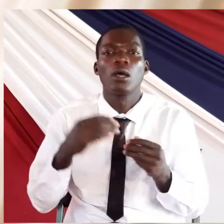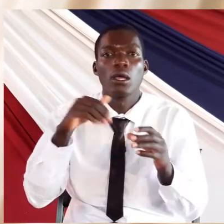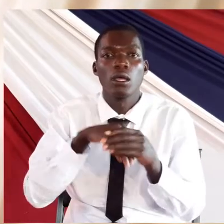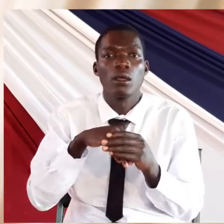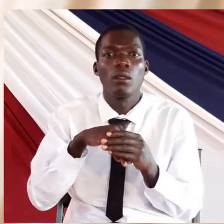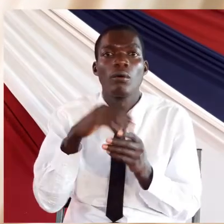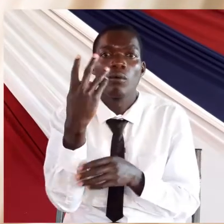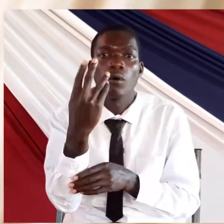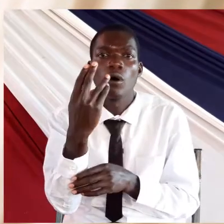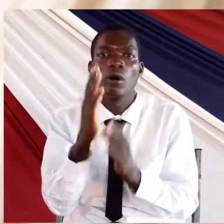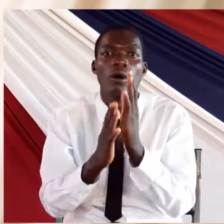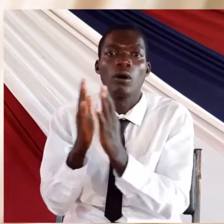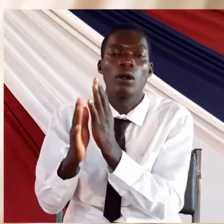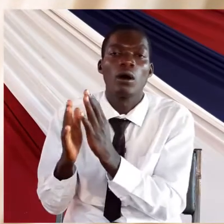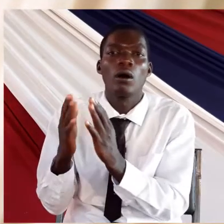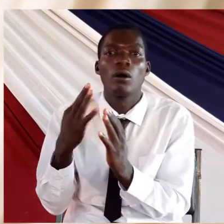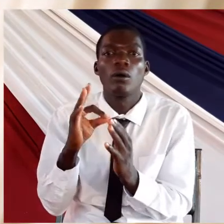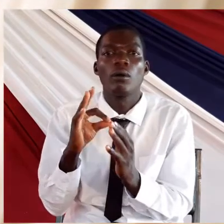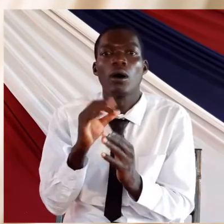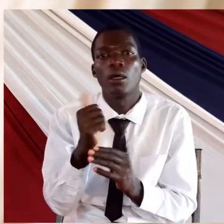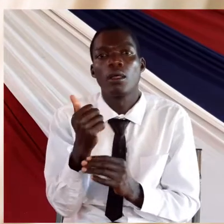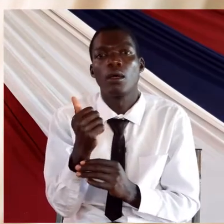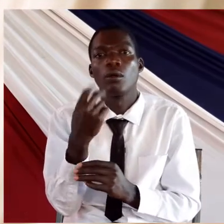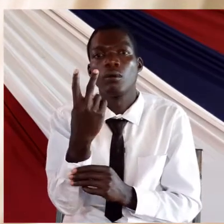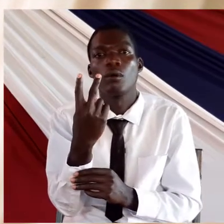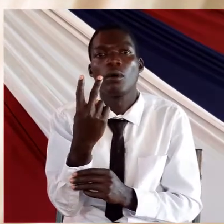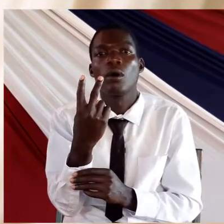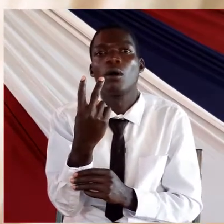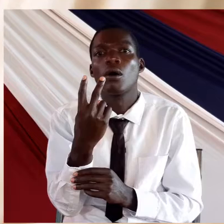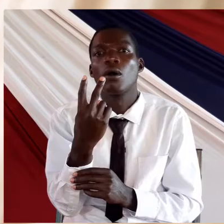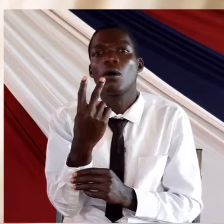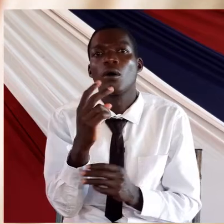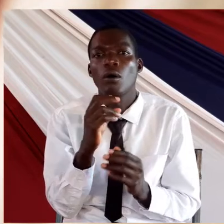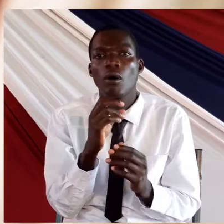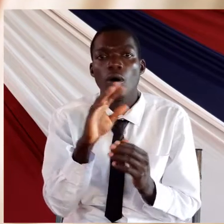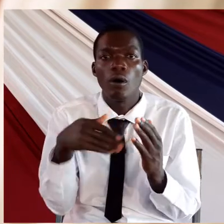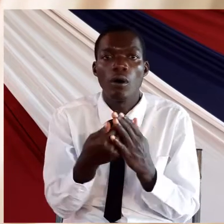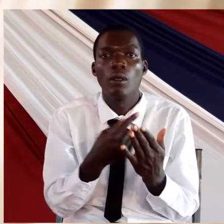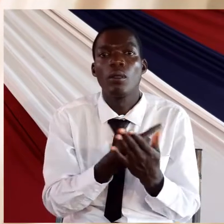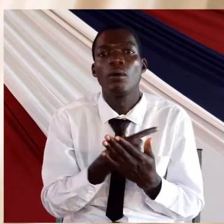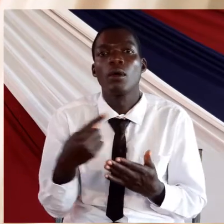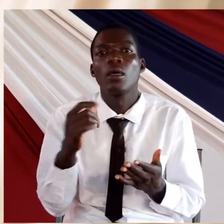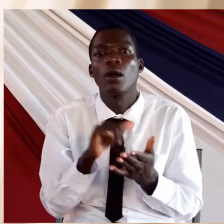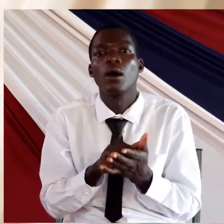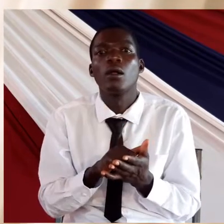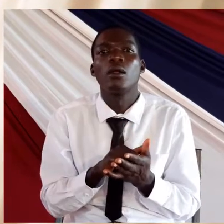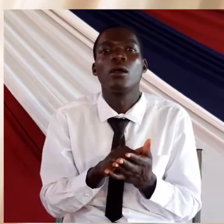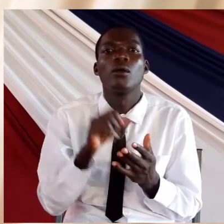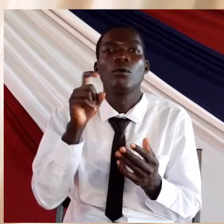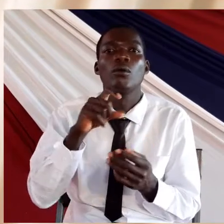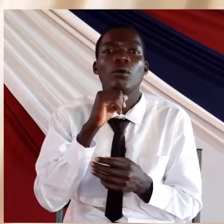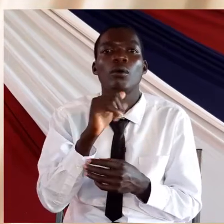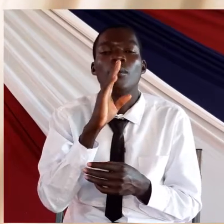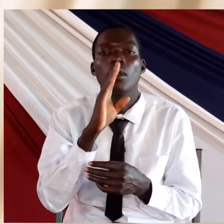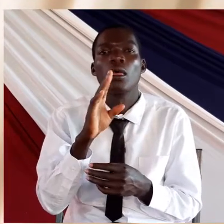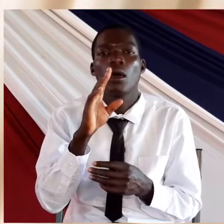the four corners of the earth yes. to hold the winds, mm-hmm. that they should not